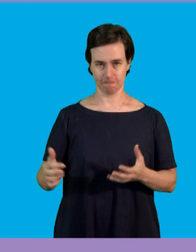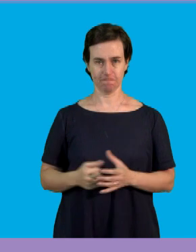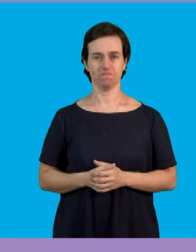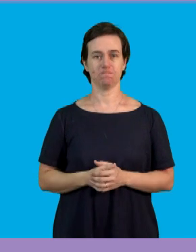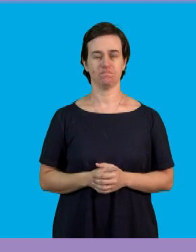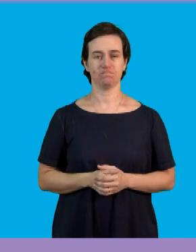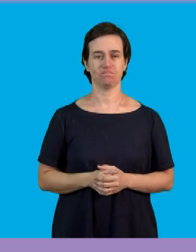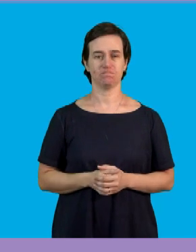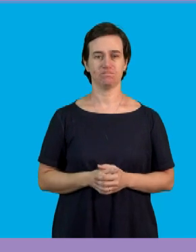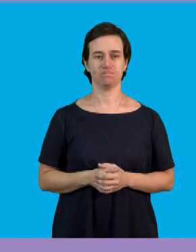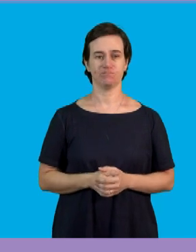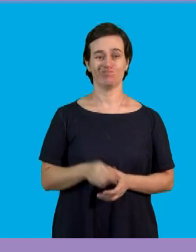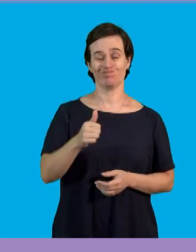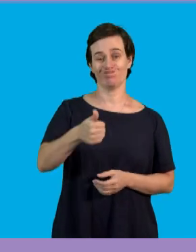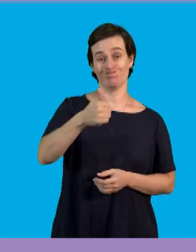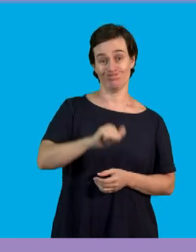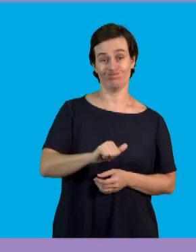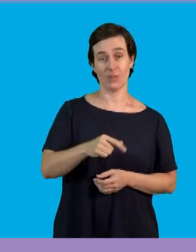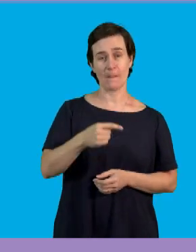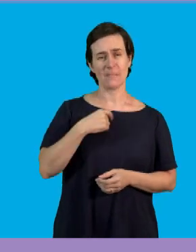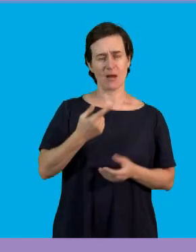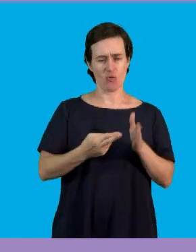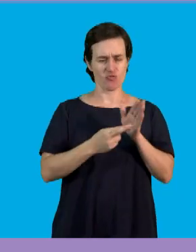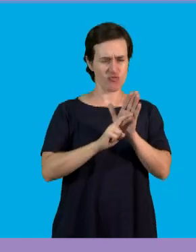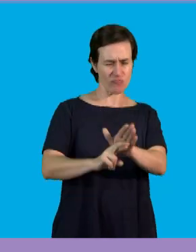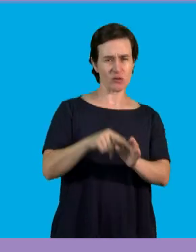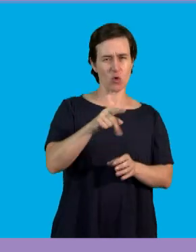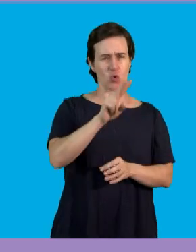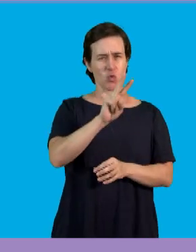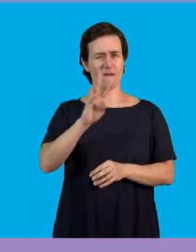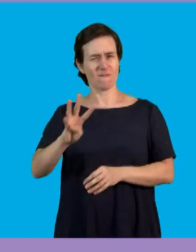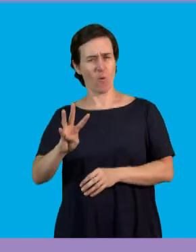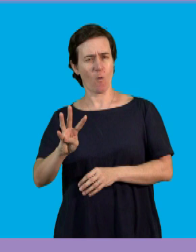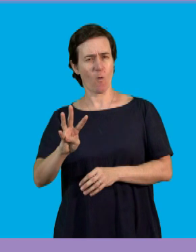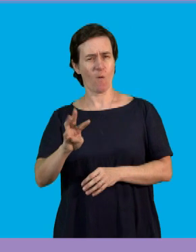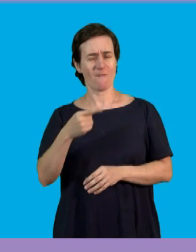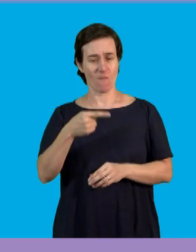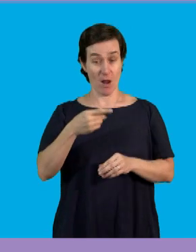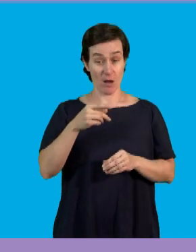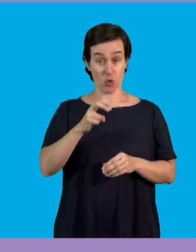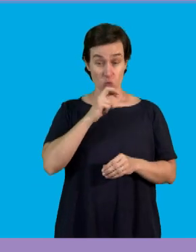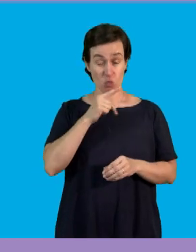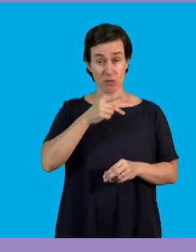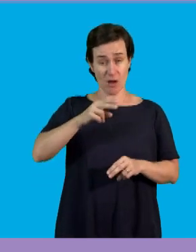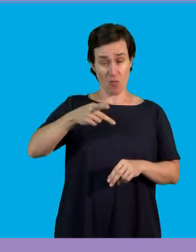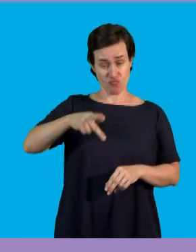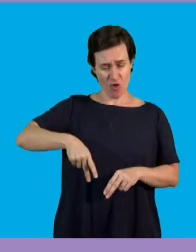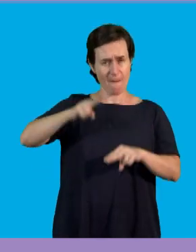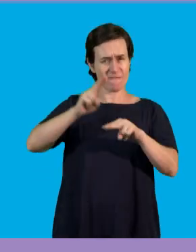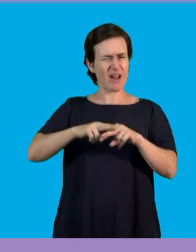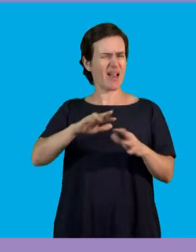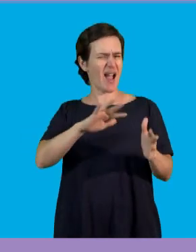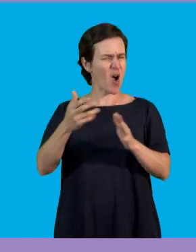3. If I am going to represent 24 as its prime factors, then I am going to write it